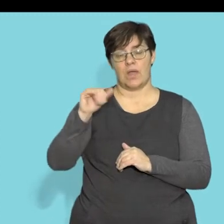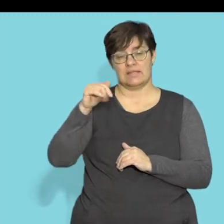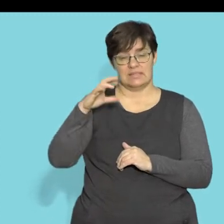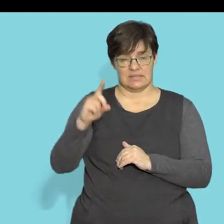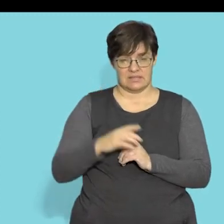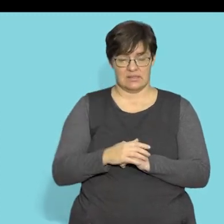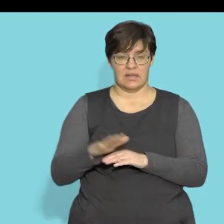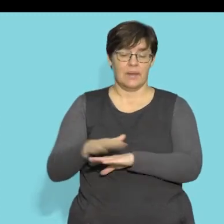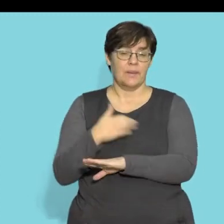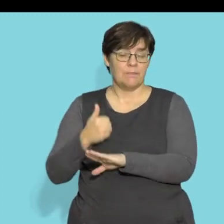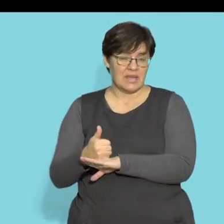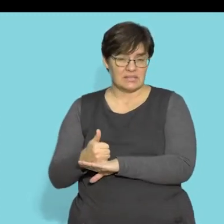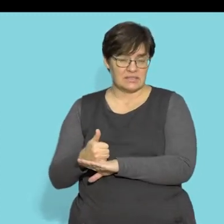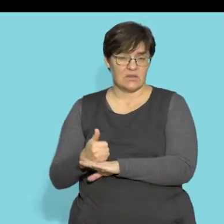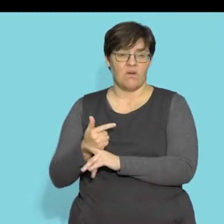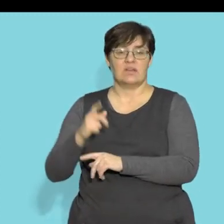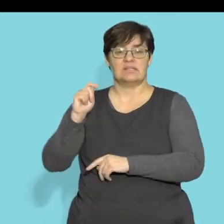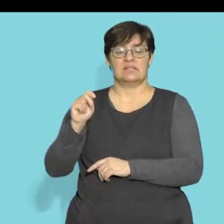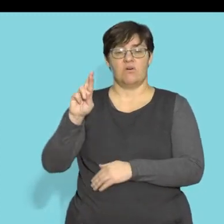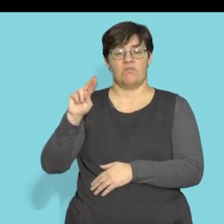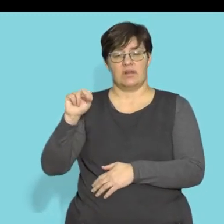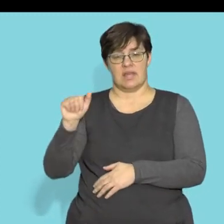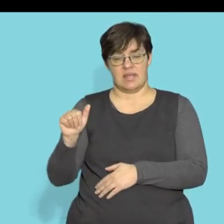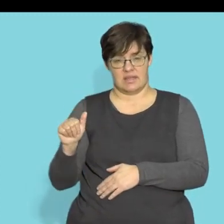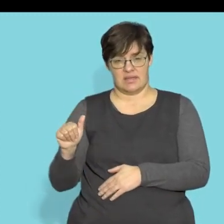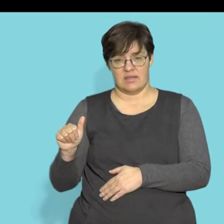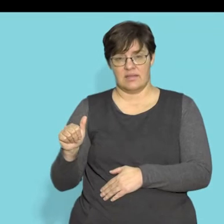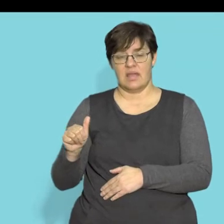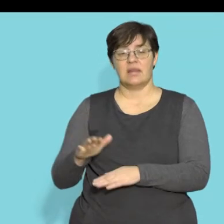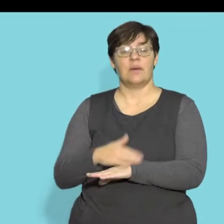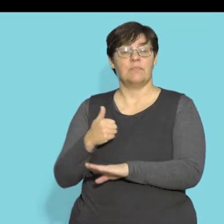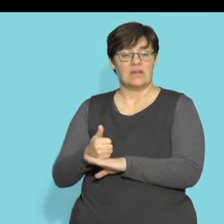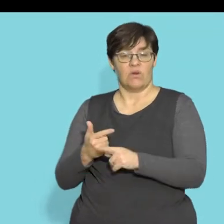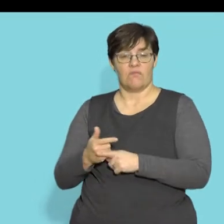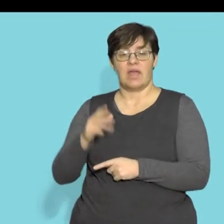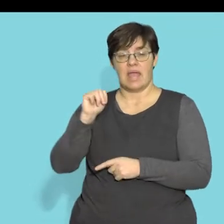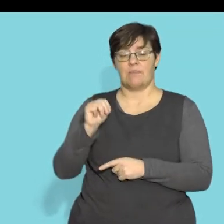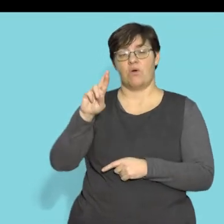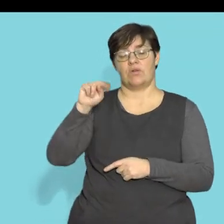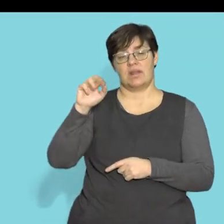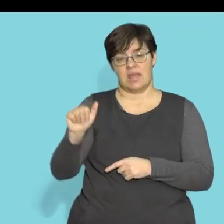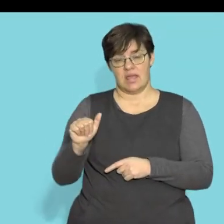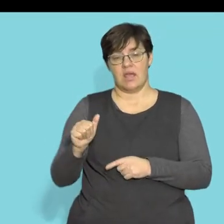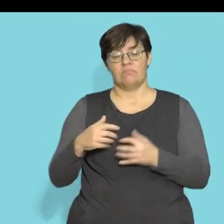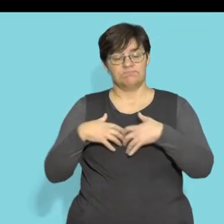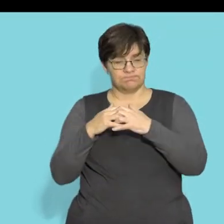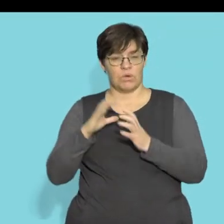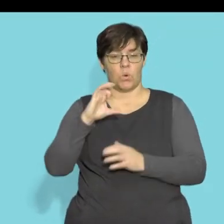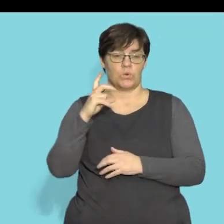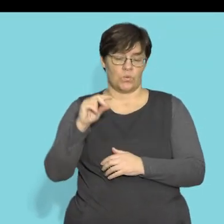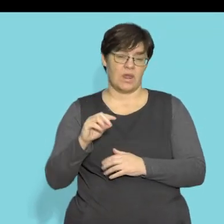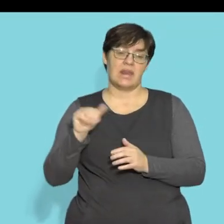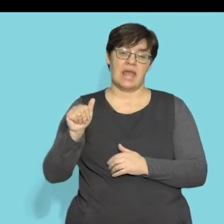We talk about the bases on the tRNA and the bases on the mRNA forming the codon and